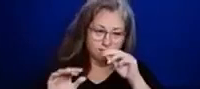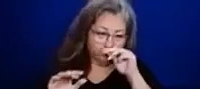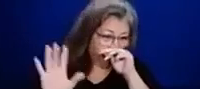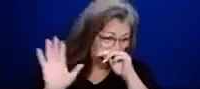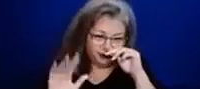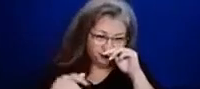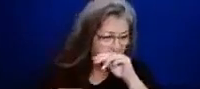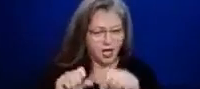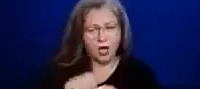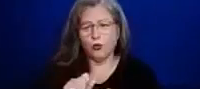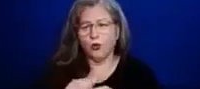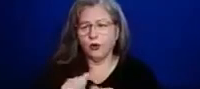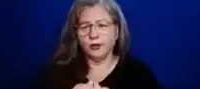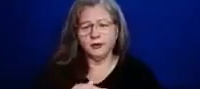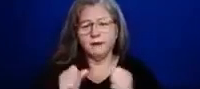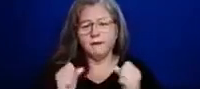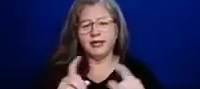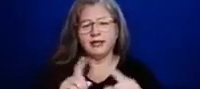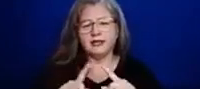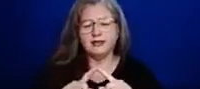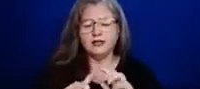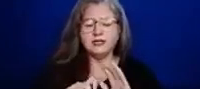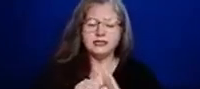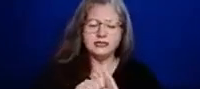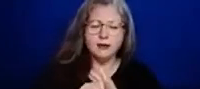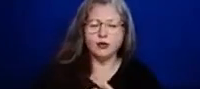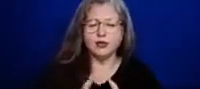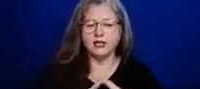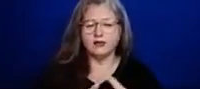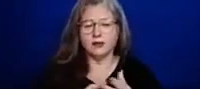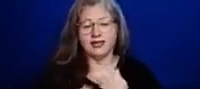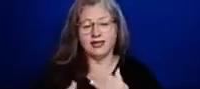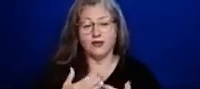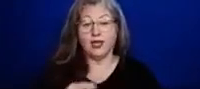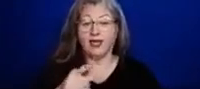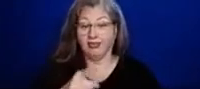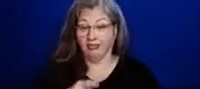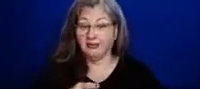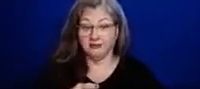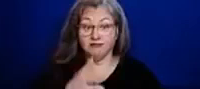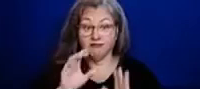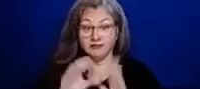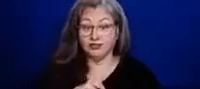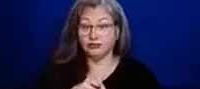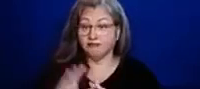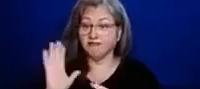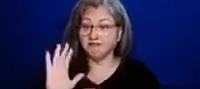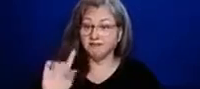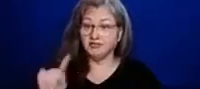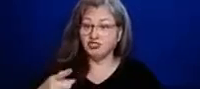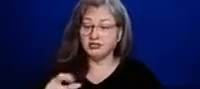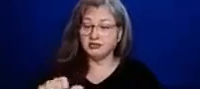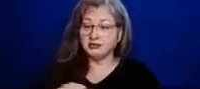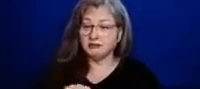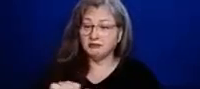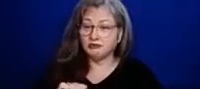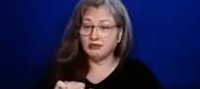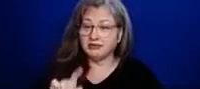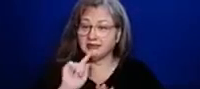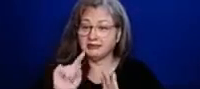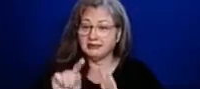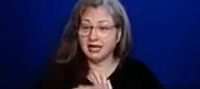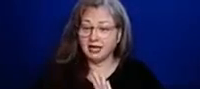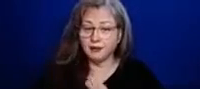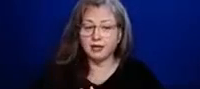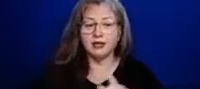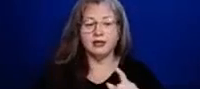of symbols and meaning, even though this one also was an exercise, and it was this exercise